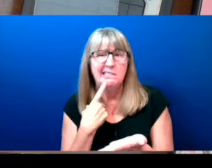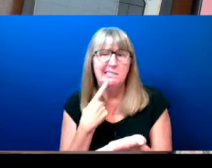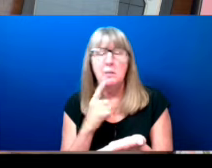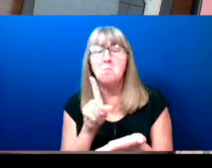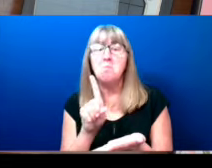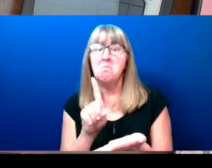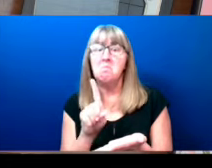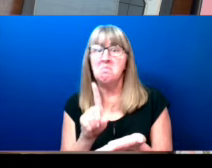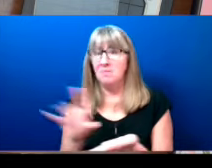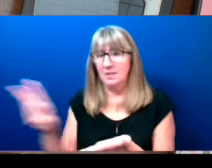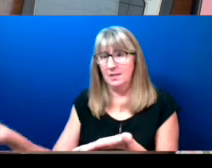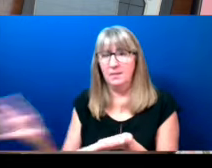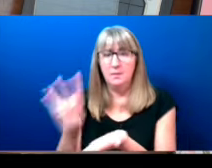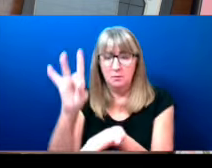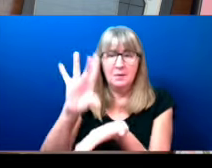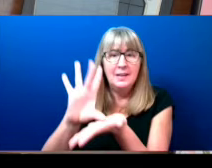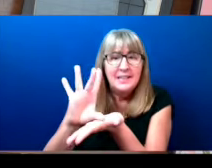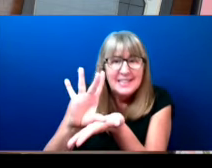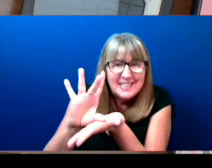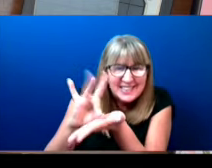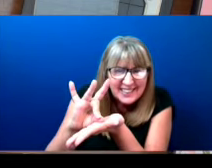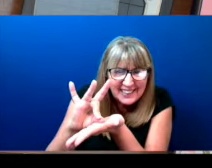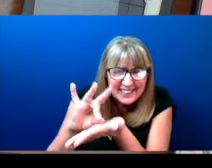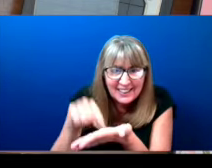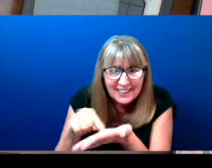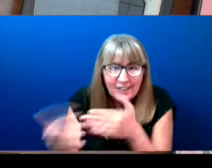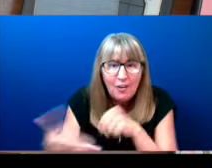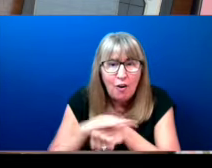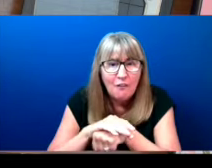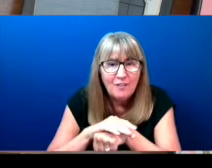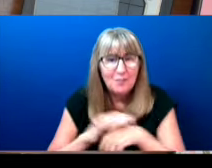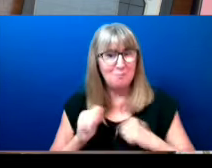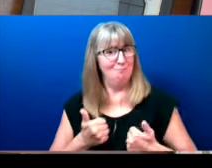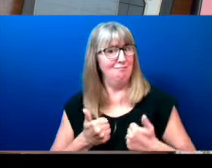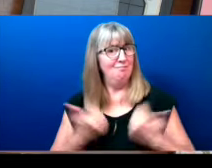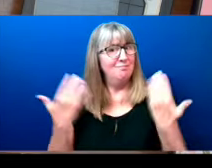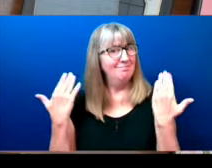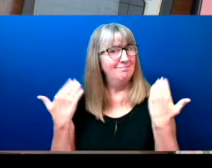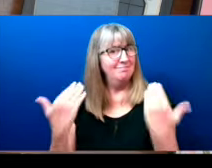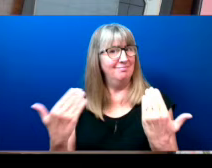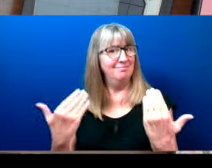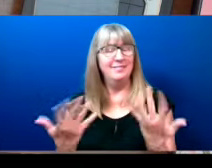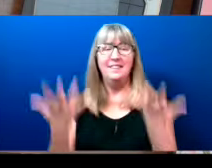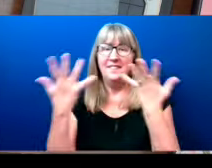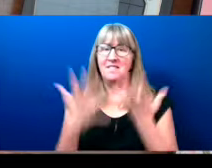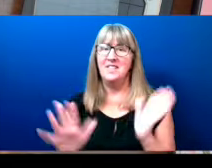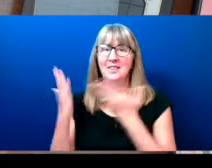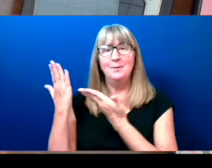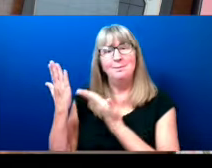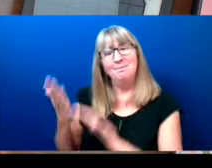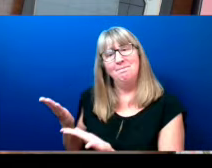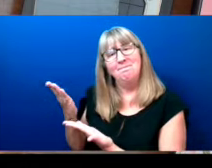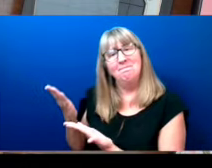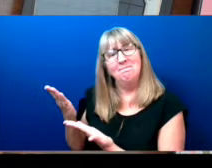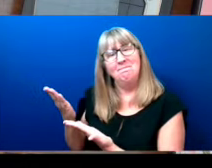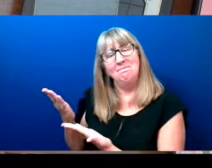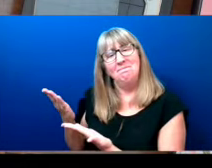up any mistakes. And there we go. That's what it's going to be like when I'm done. Put it all